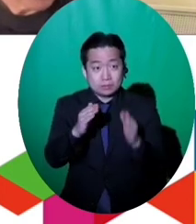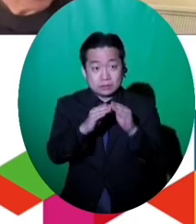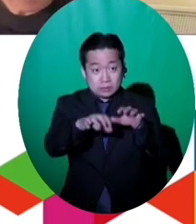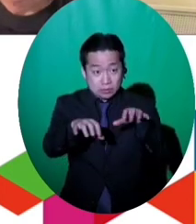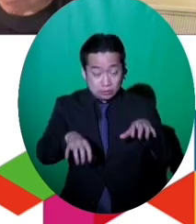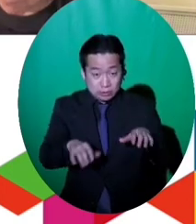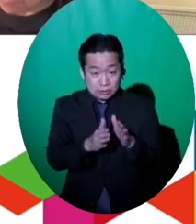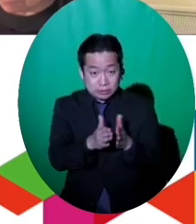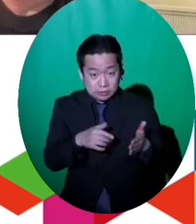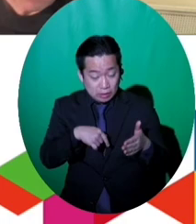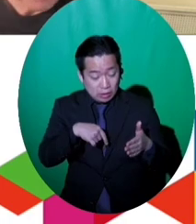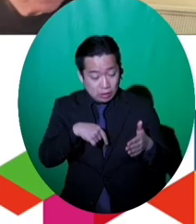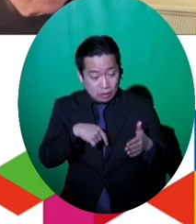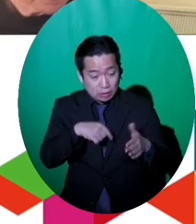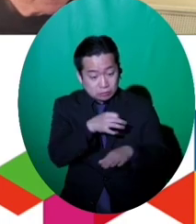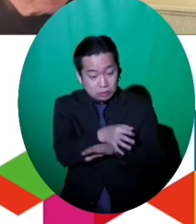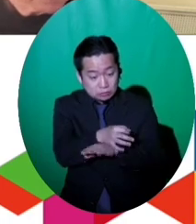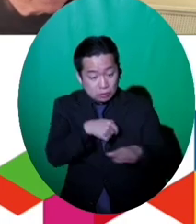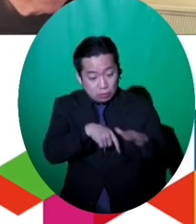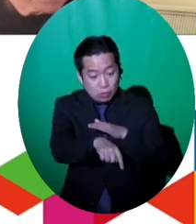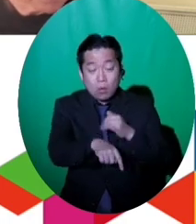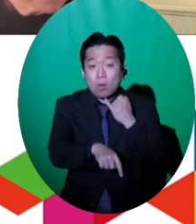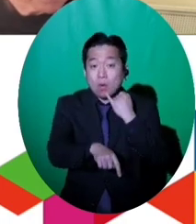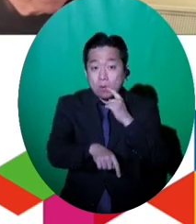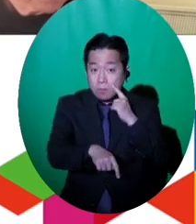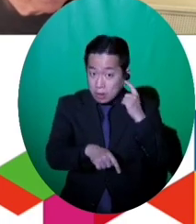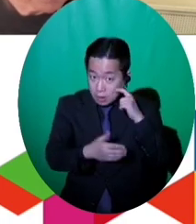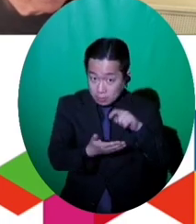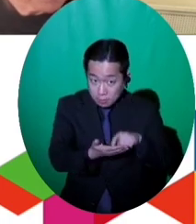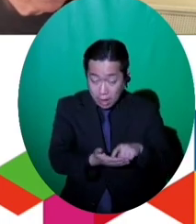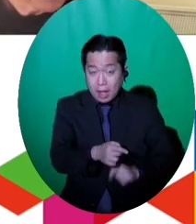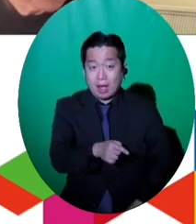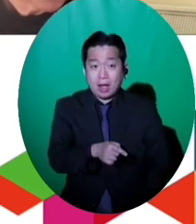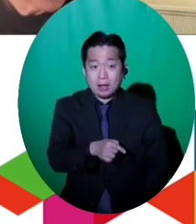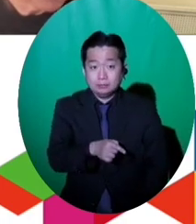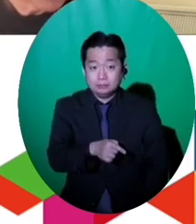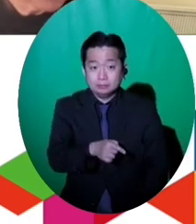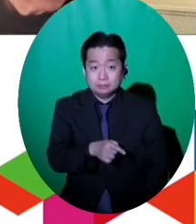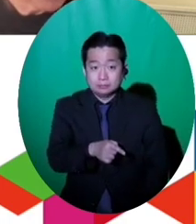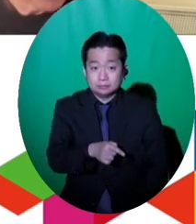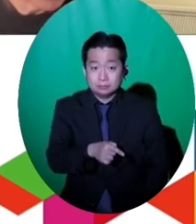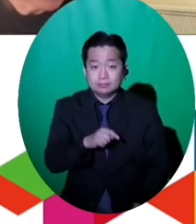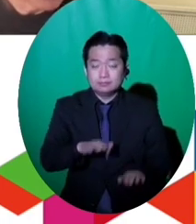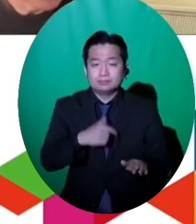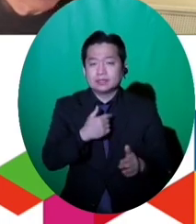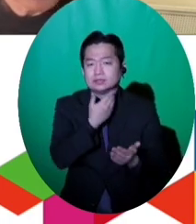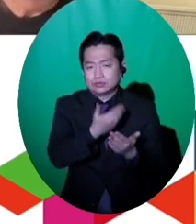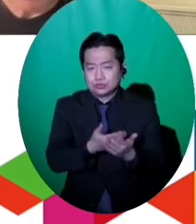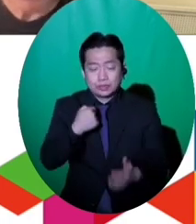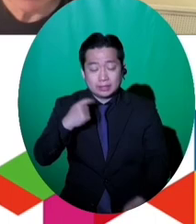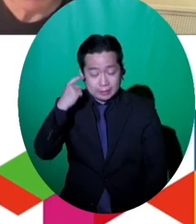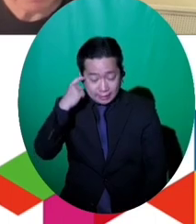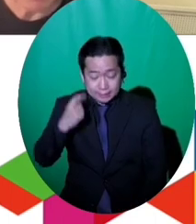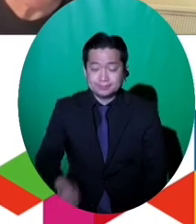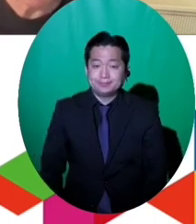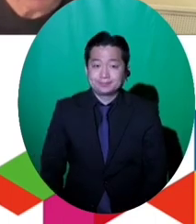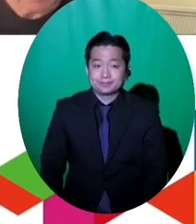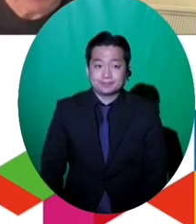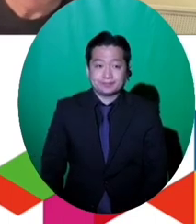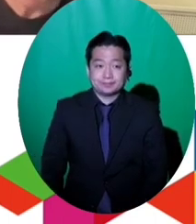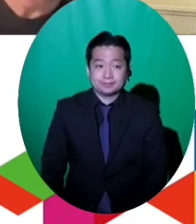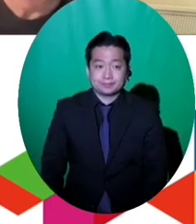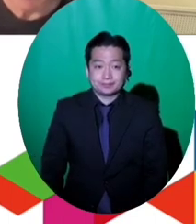And abilities into a space of celebration. I think that's just kind of a practice of care mm-hmm. that I'm inspired